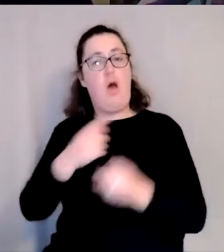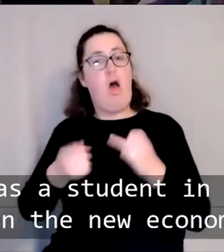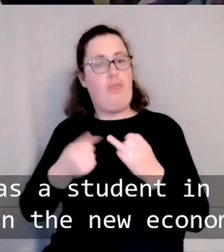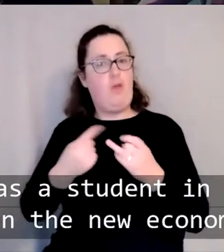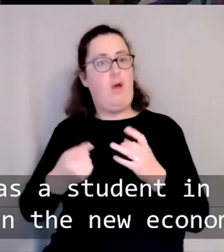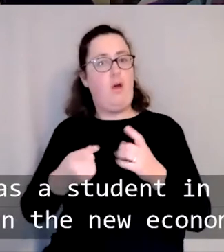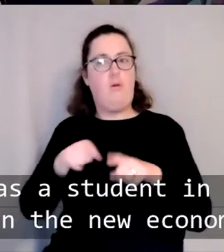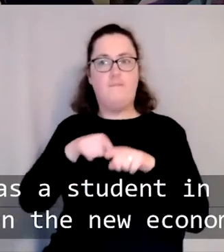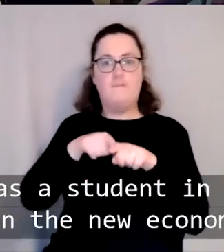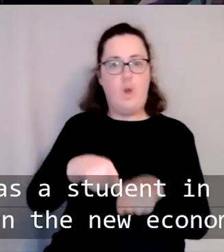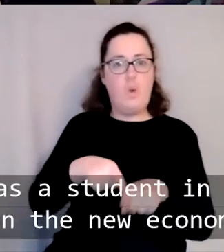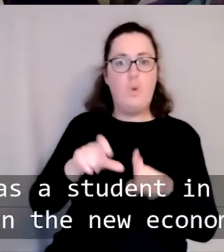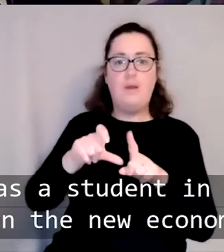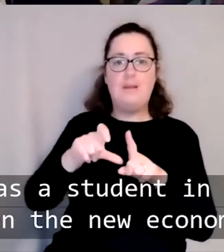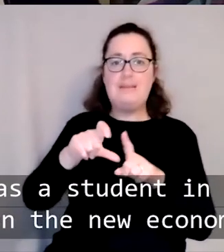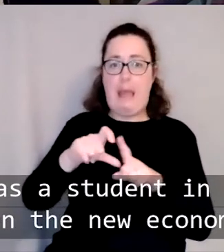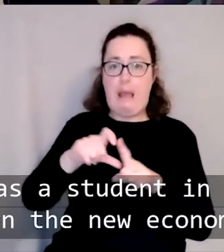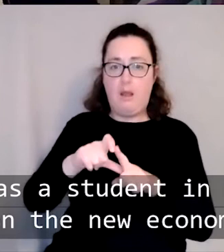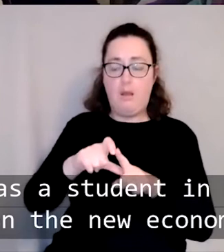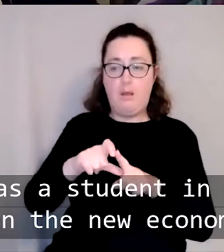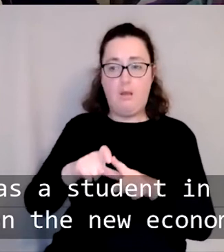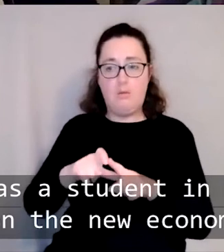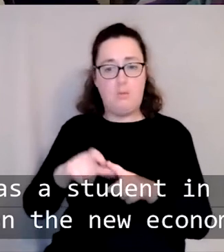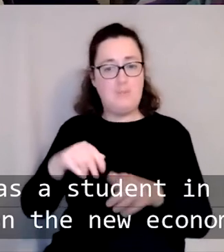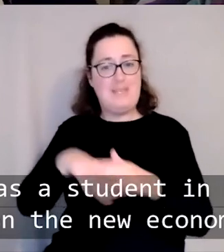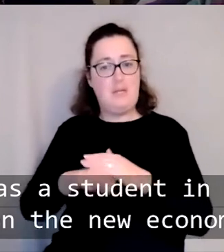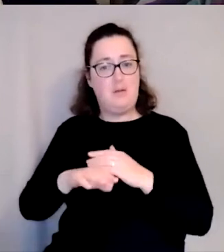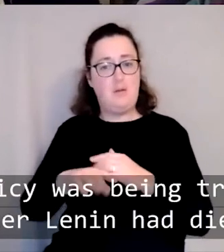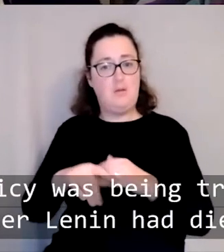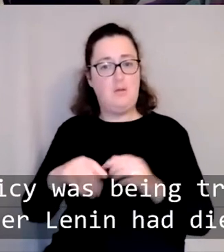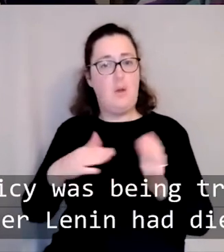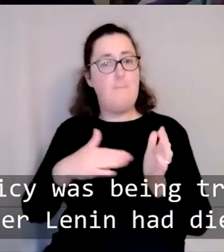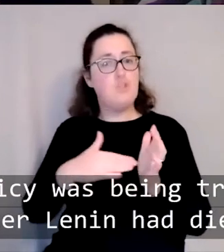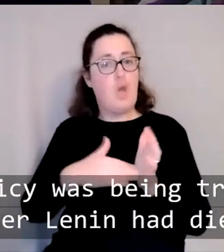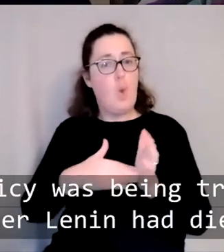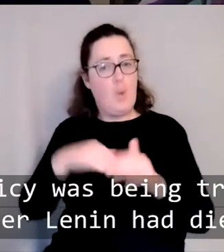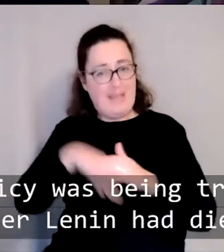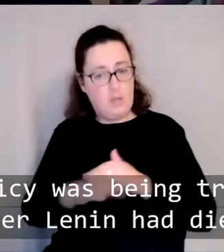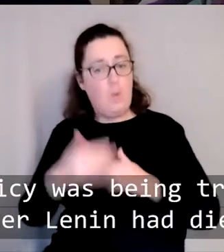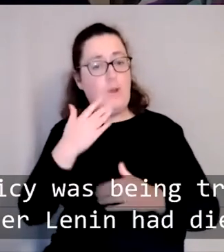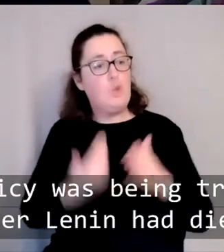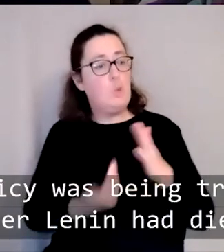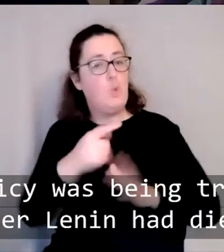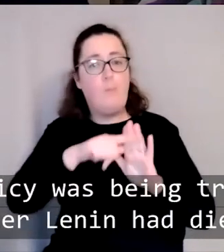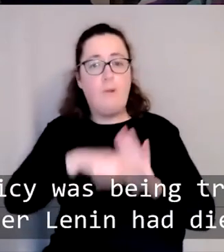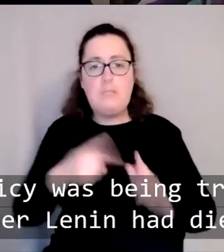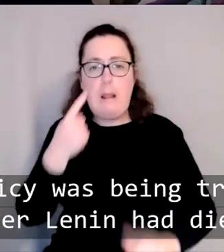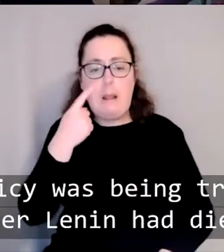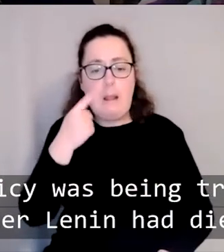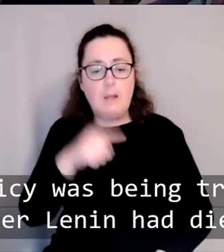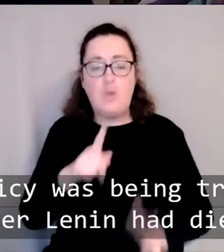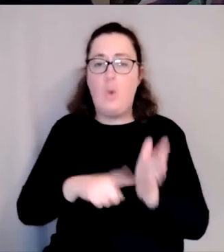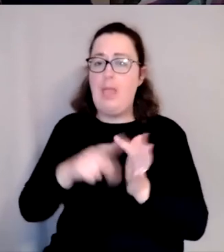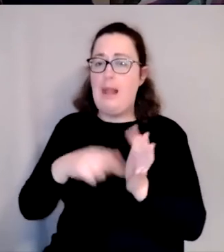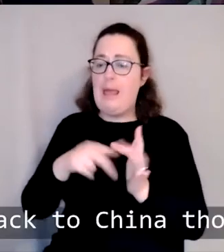mean, Deng was a student in Moscow when the new economic policy was being tried after Lenin